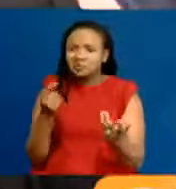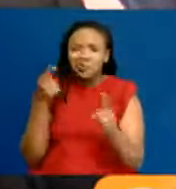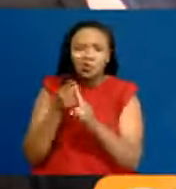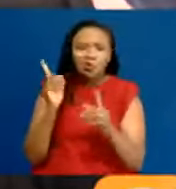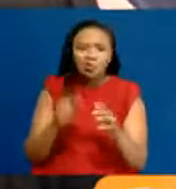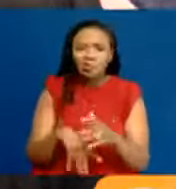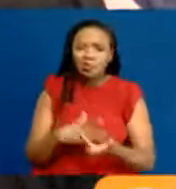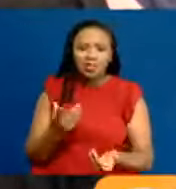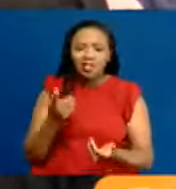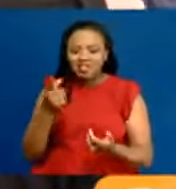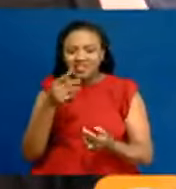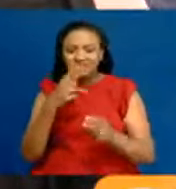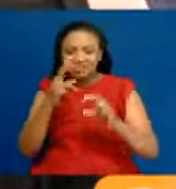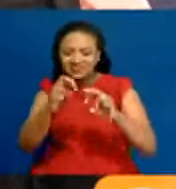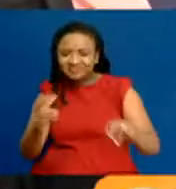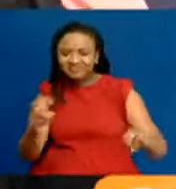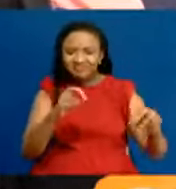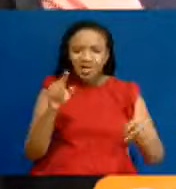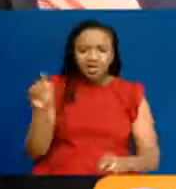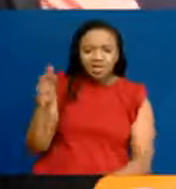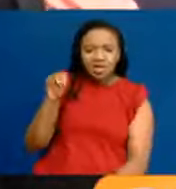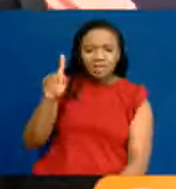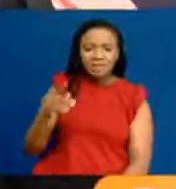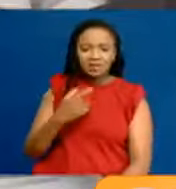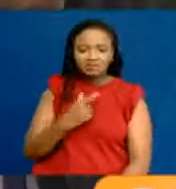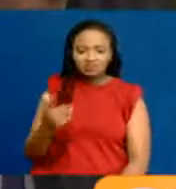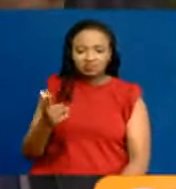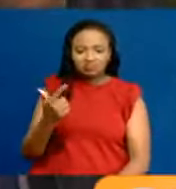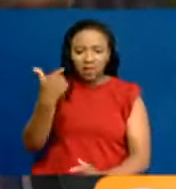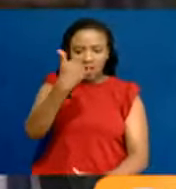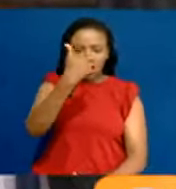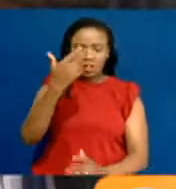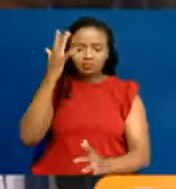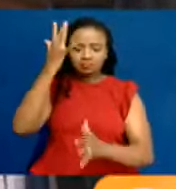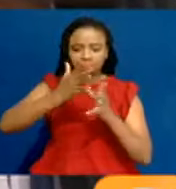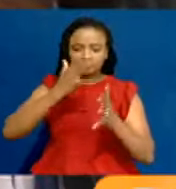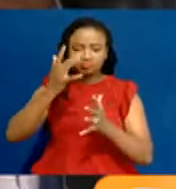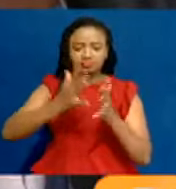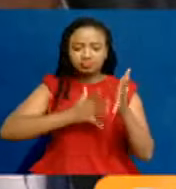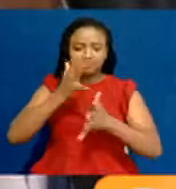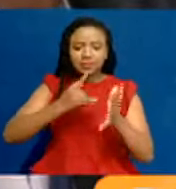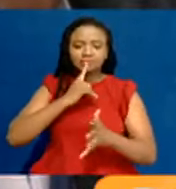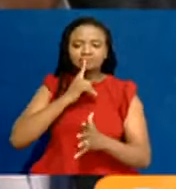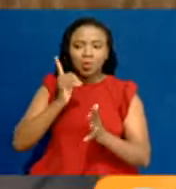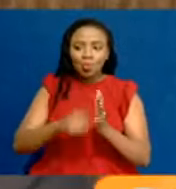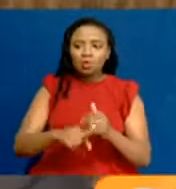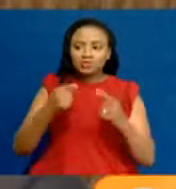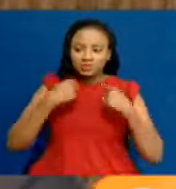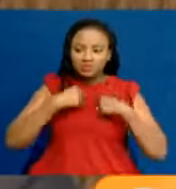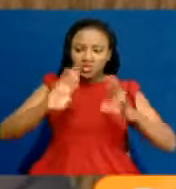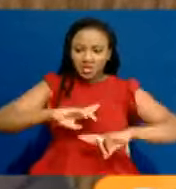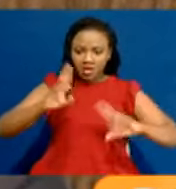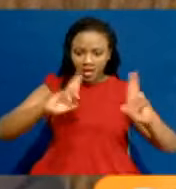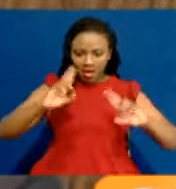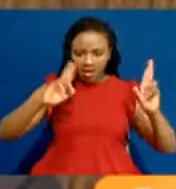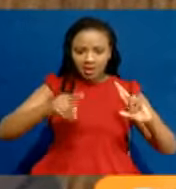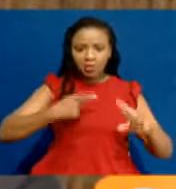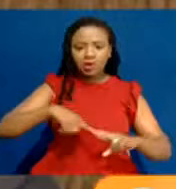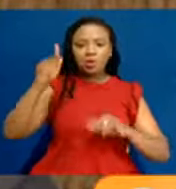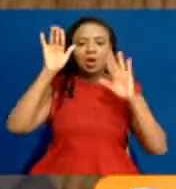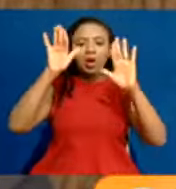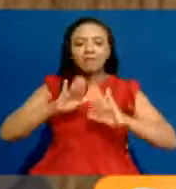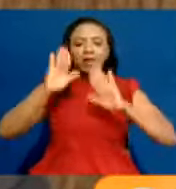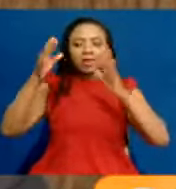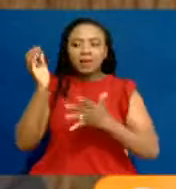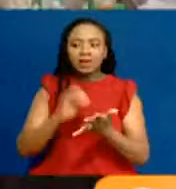fishing expedition. The MP in a press conference this afternoon said he will hit the ground running immediately, as there is no